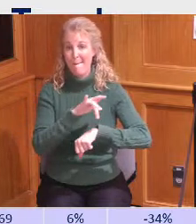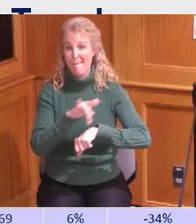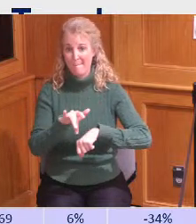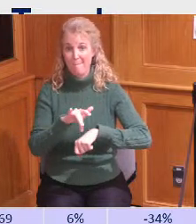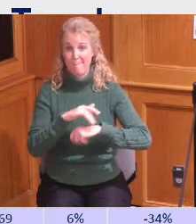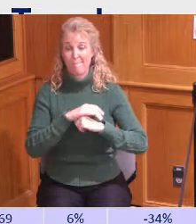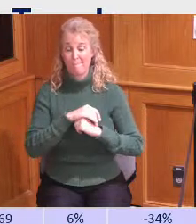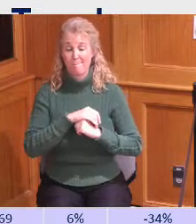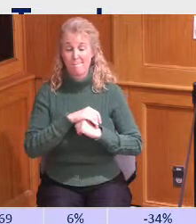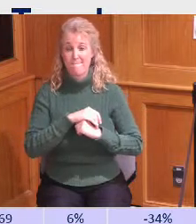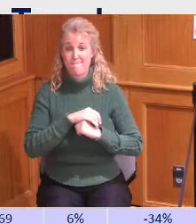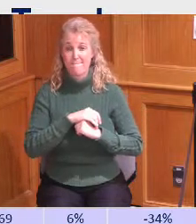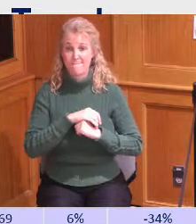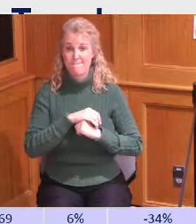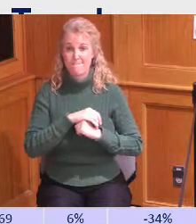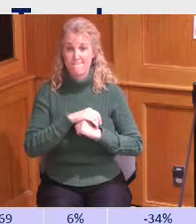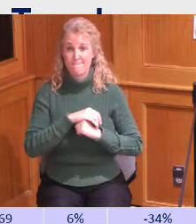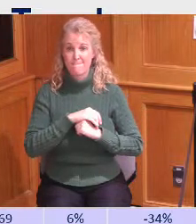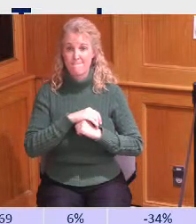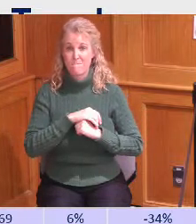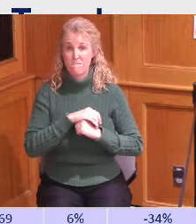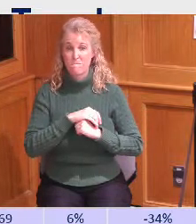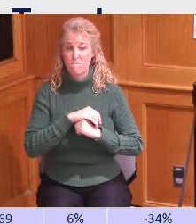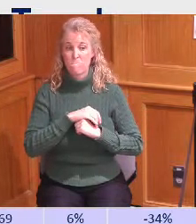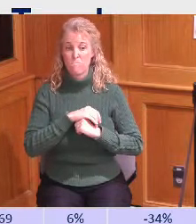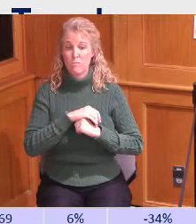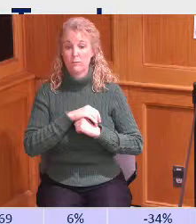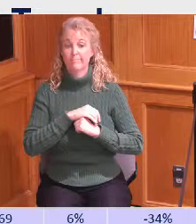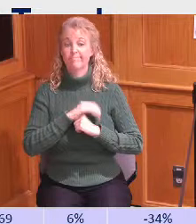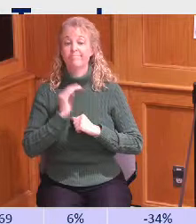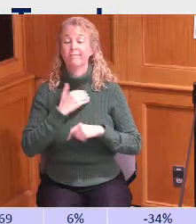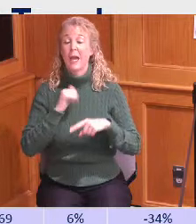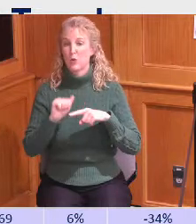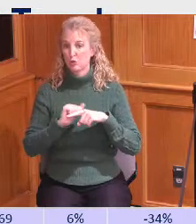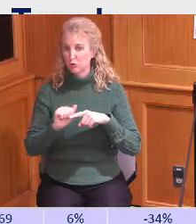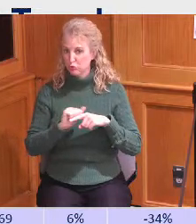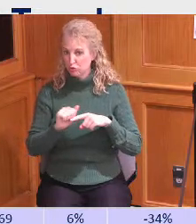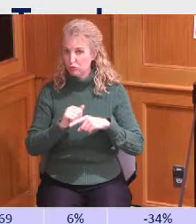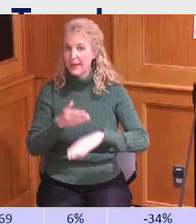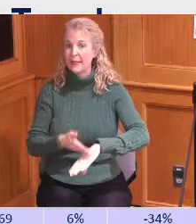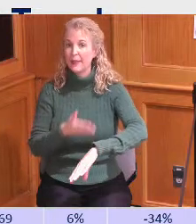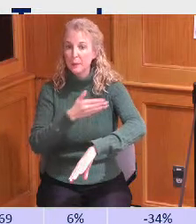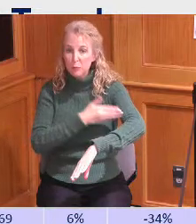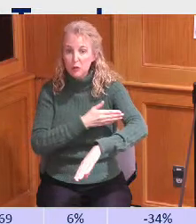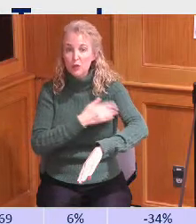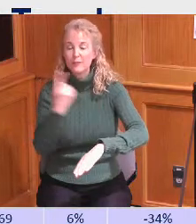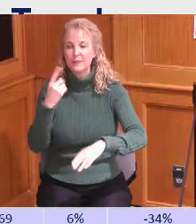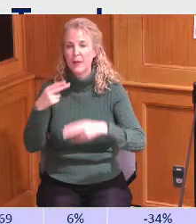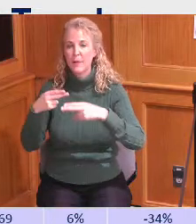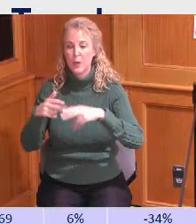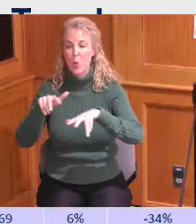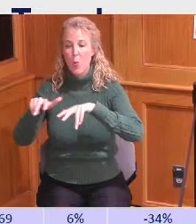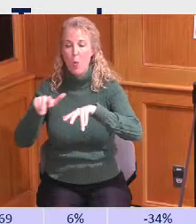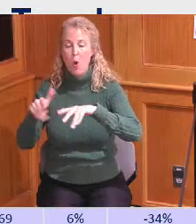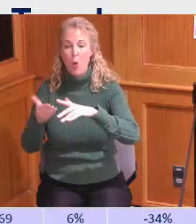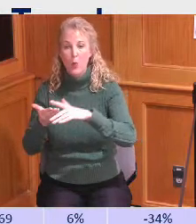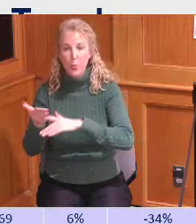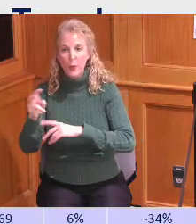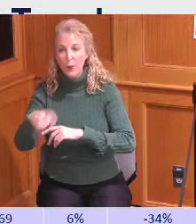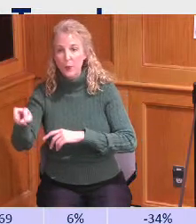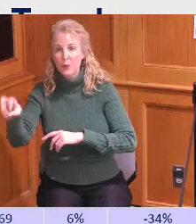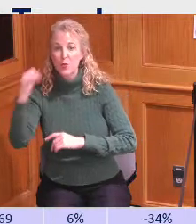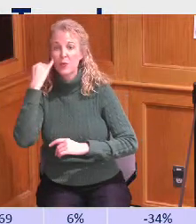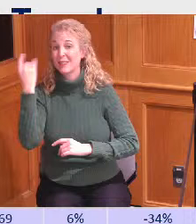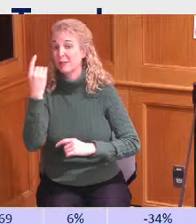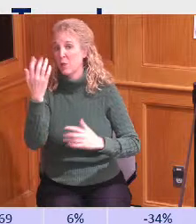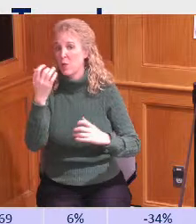of those positions. We did revamped our training, provided walkthrough tours for people that were interested in coming to